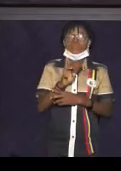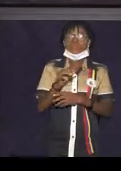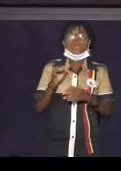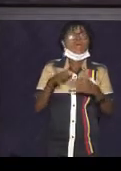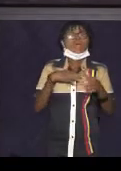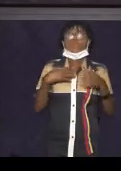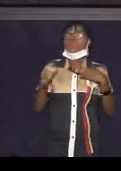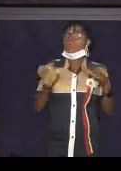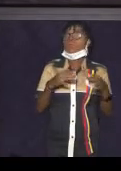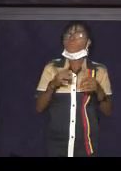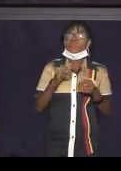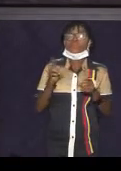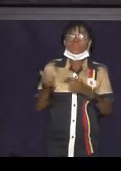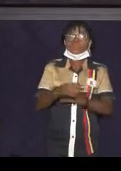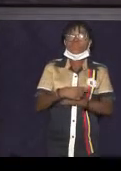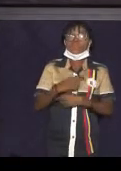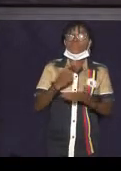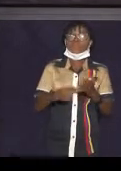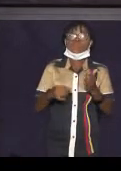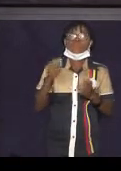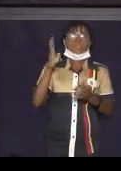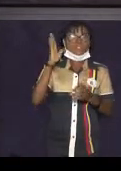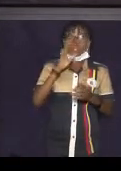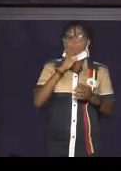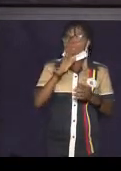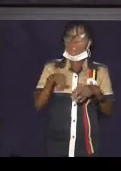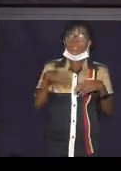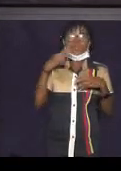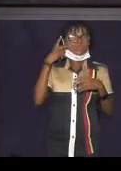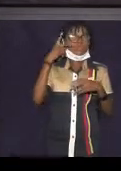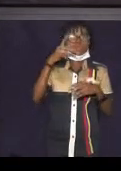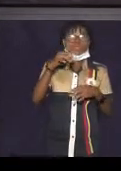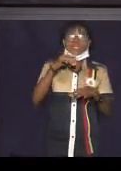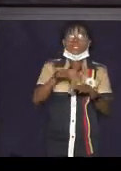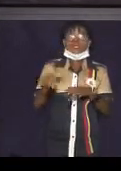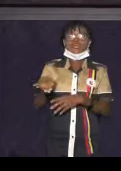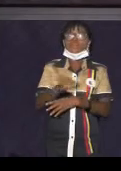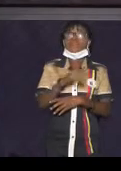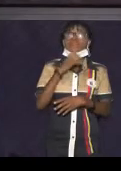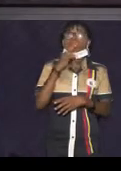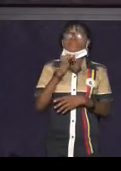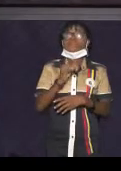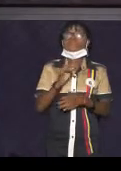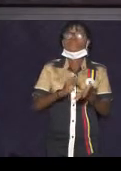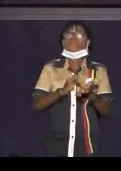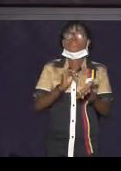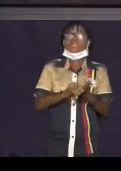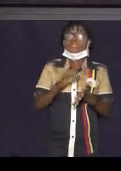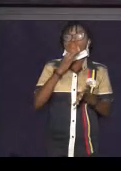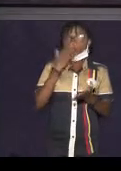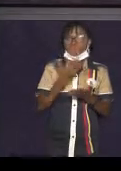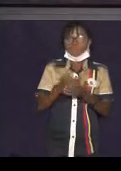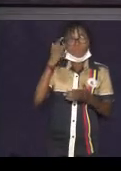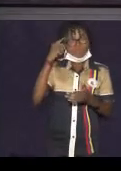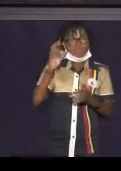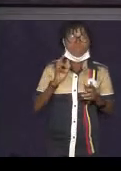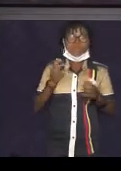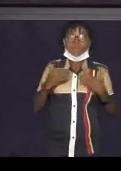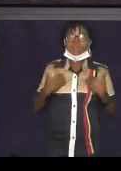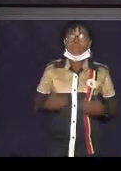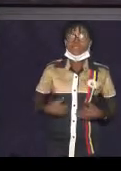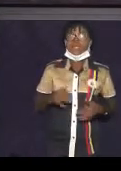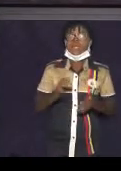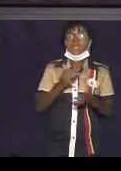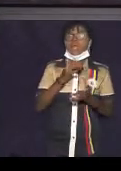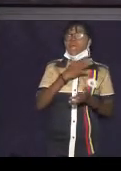at all. So today, we shall be looking at those drugs that are good for our body and those ones